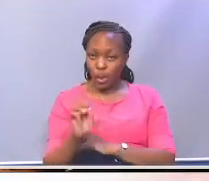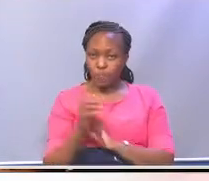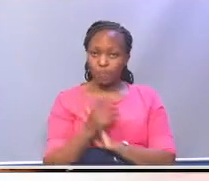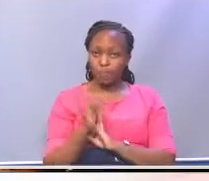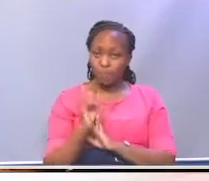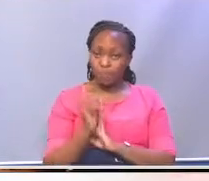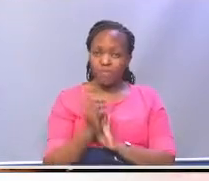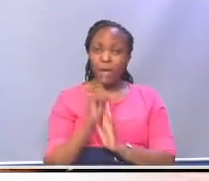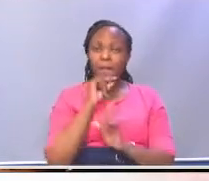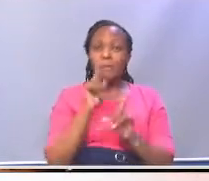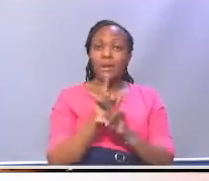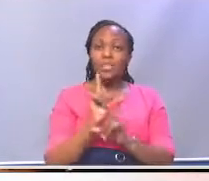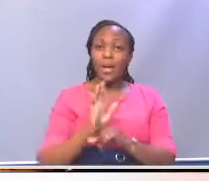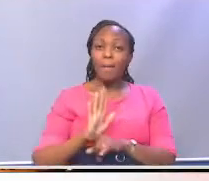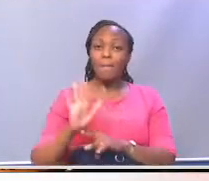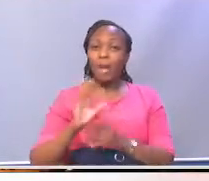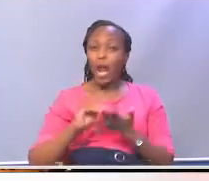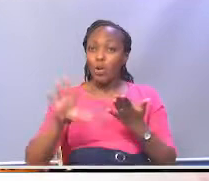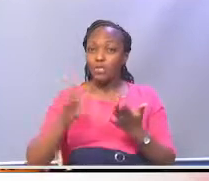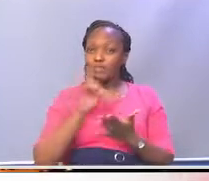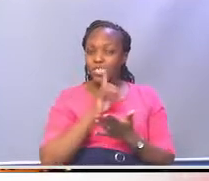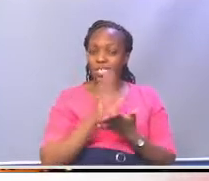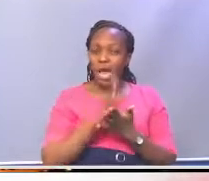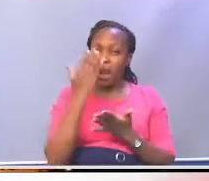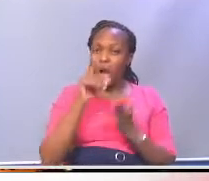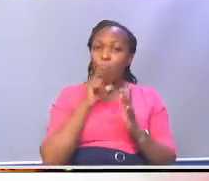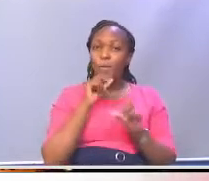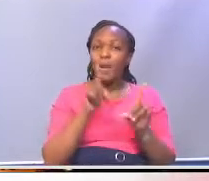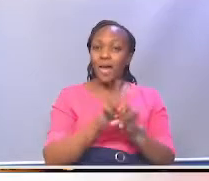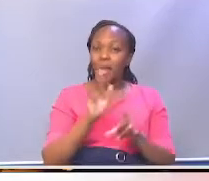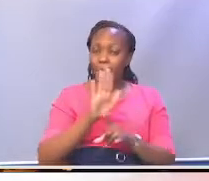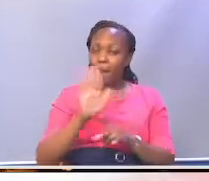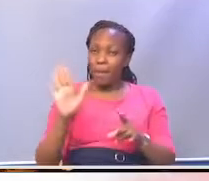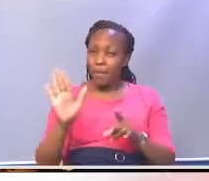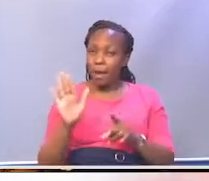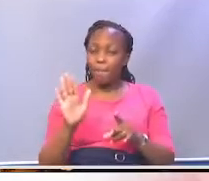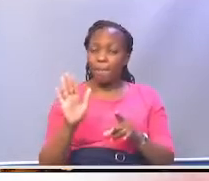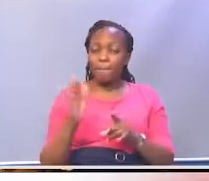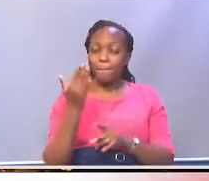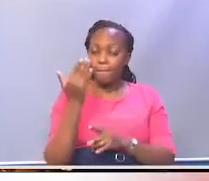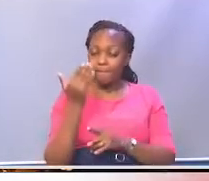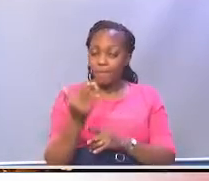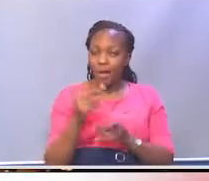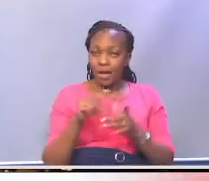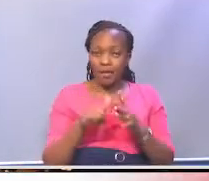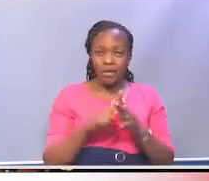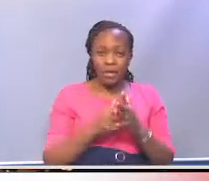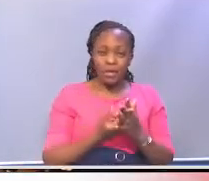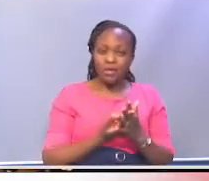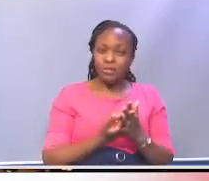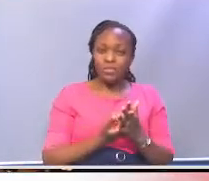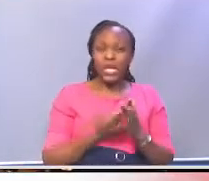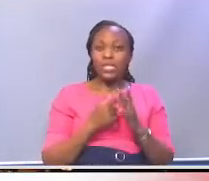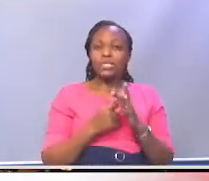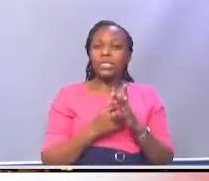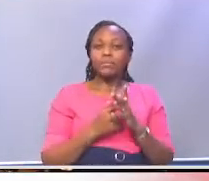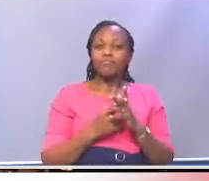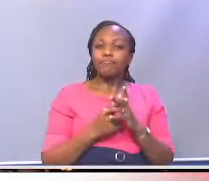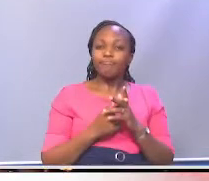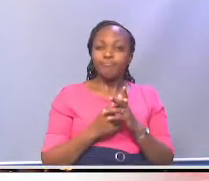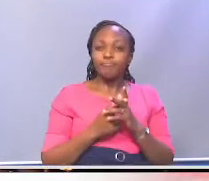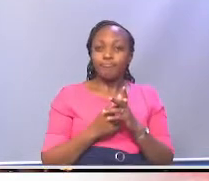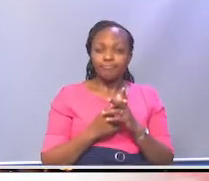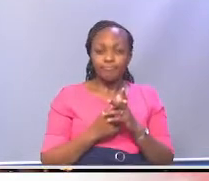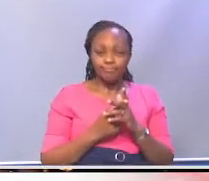justice, literally. Nicholas says that he walked from Meru County all the way to Nairobi to understand why